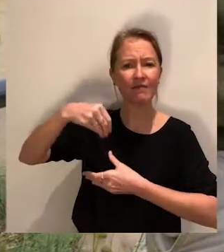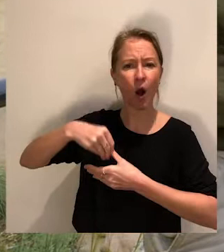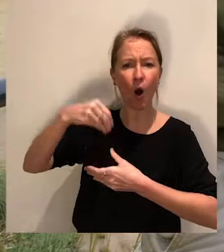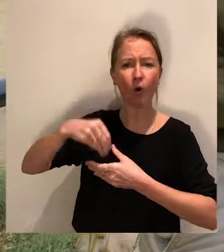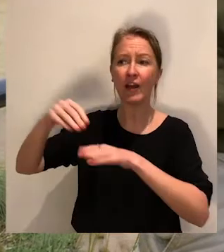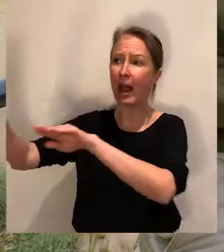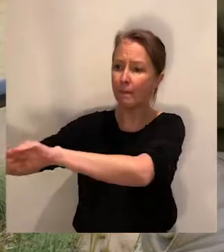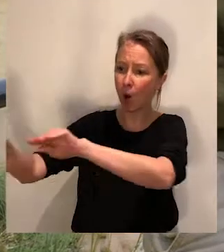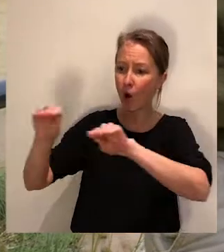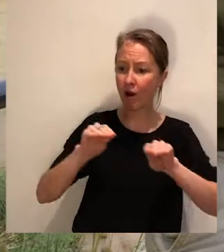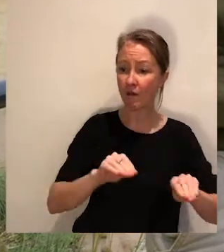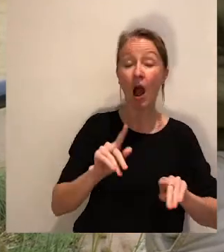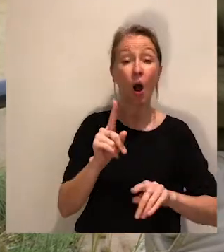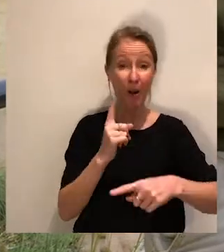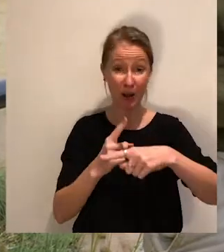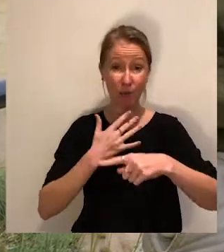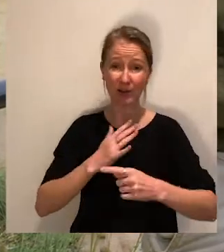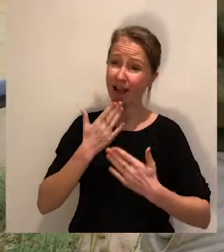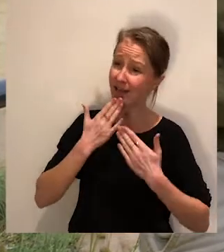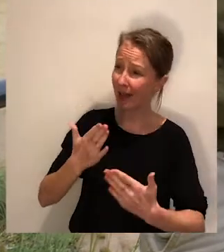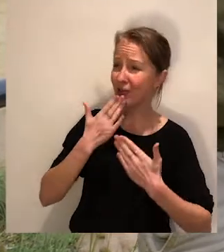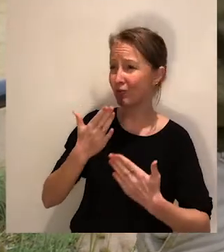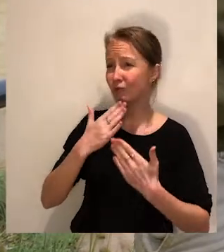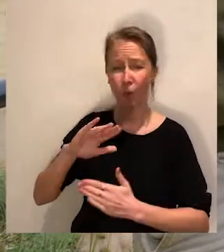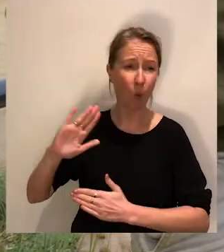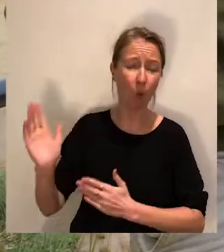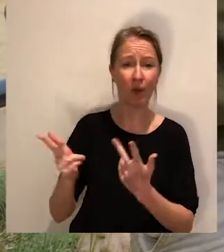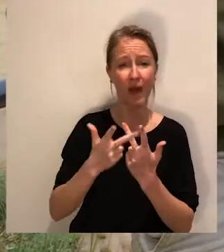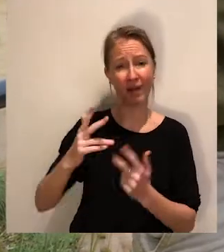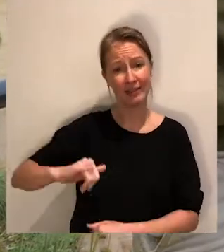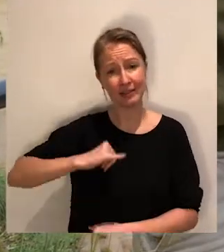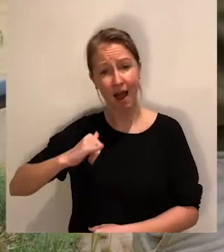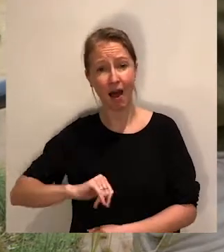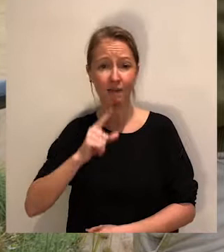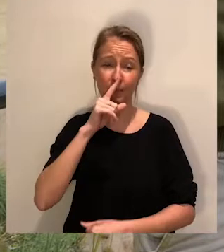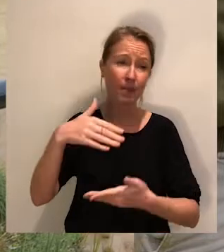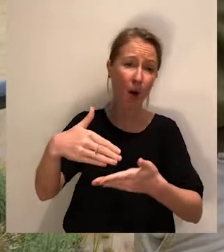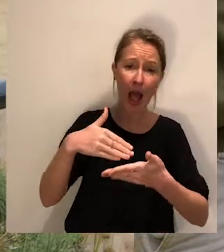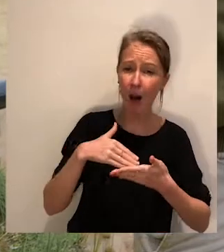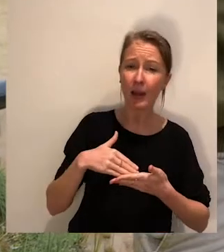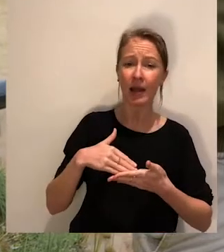hat off to all the other people behind the scenes that made that happen, all our guys and men and women in the